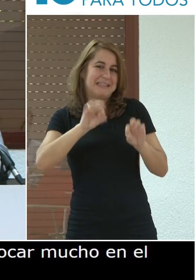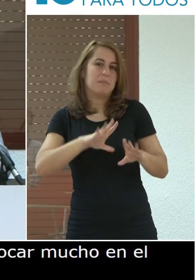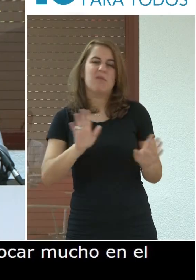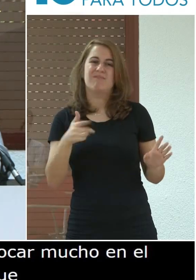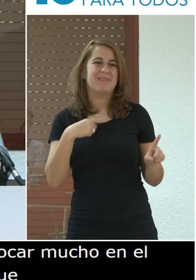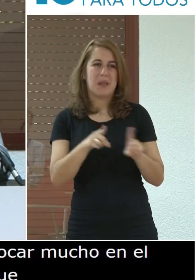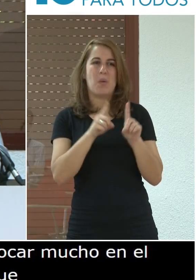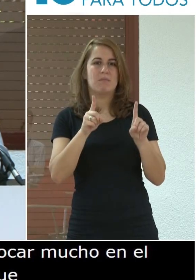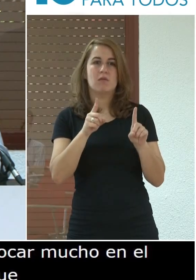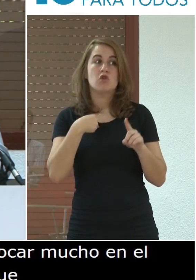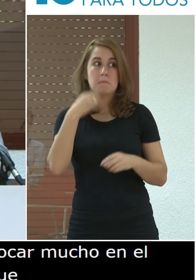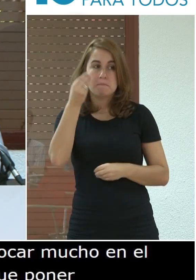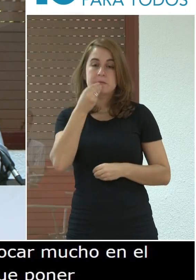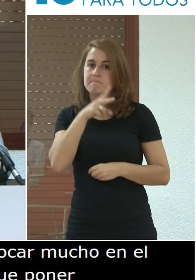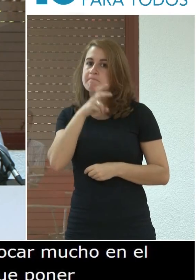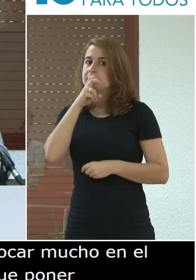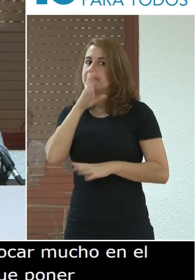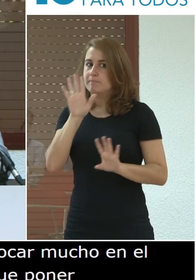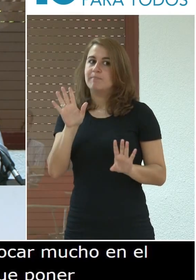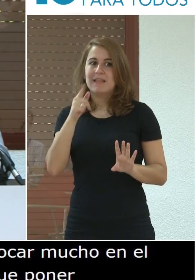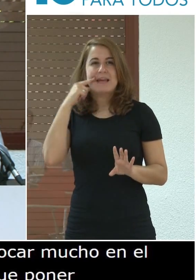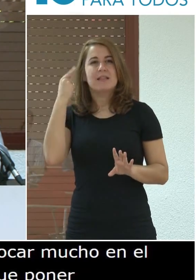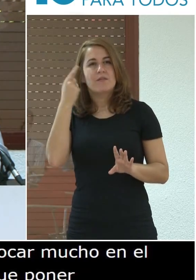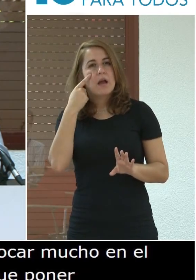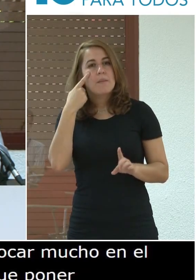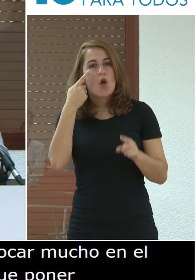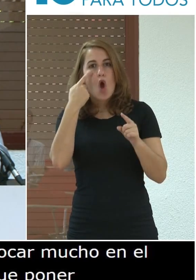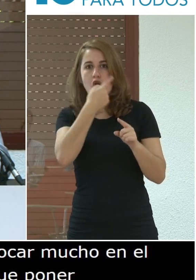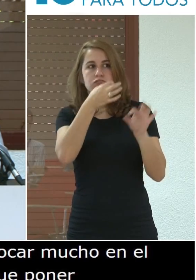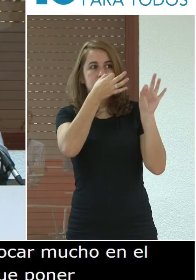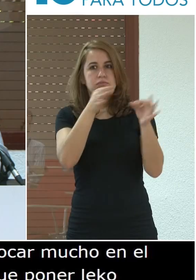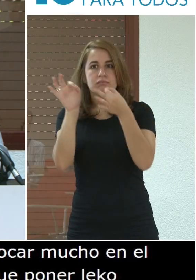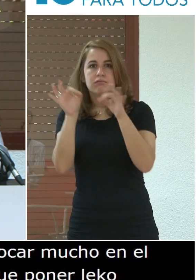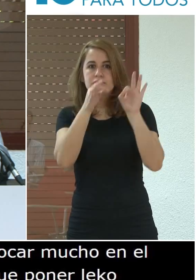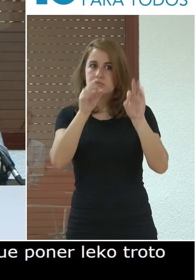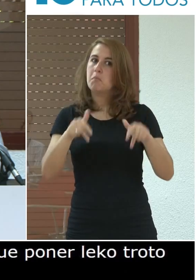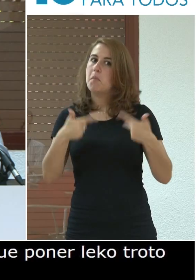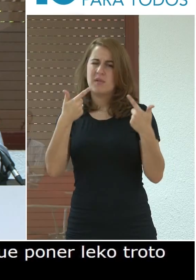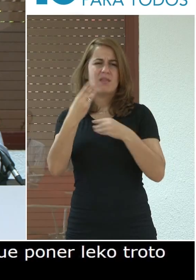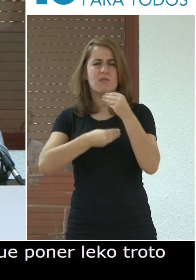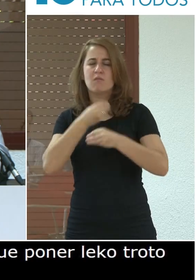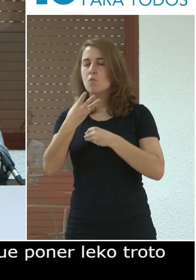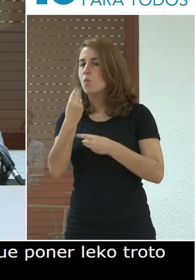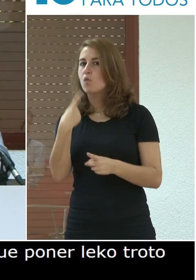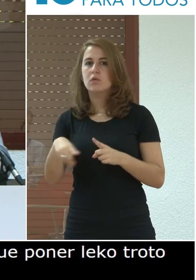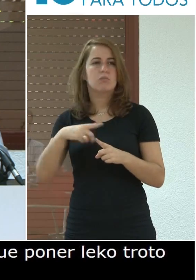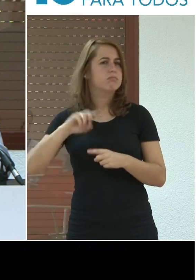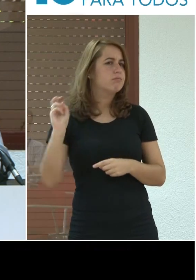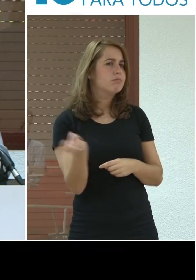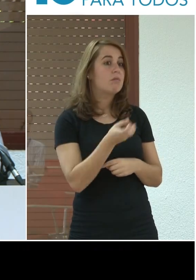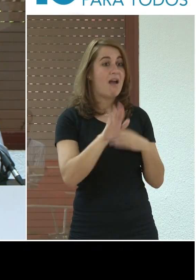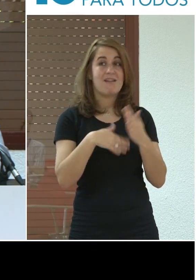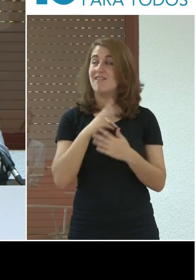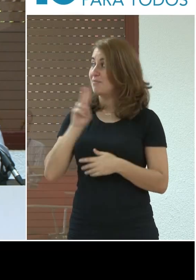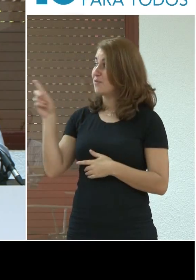so that we do not need to use a helmet. And identifying which way they're looking, we will be able to do many